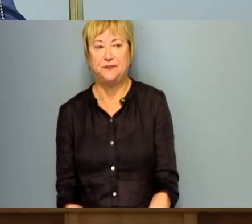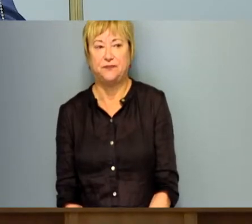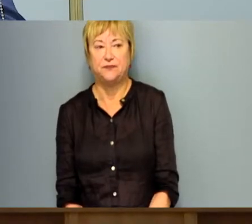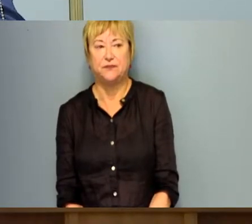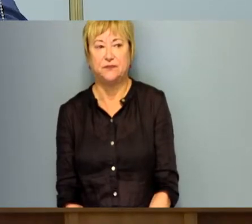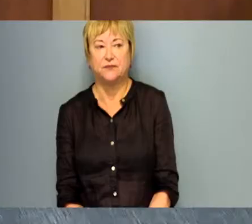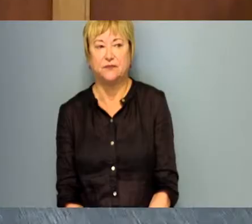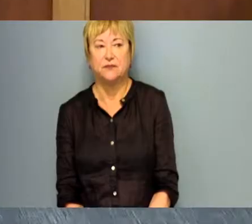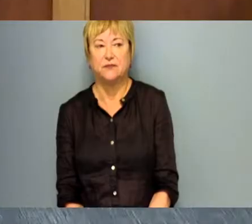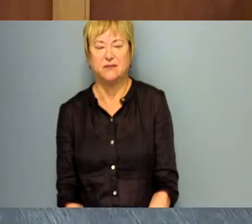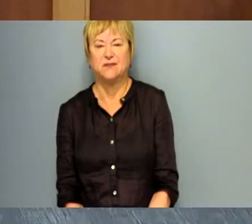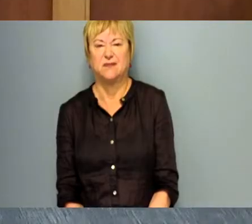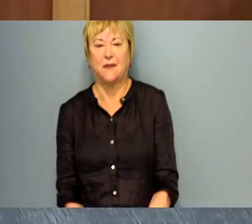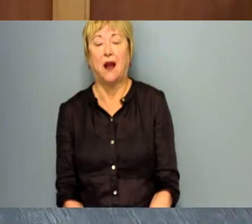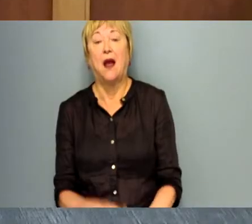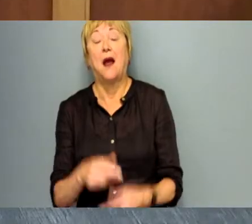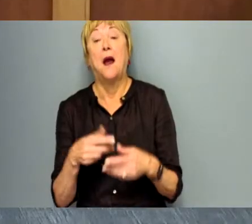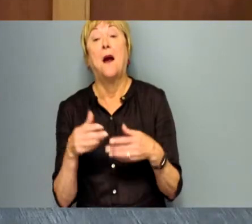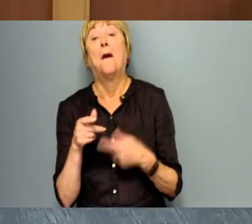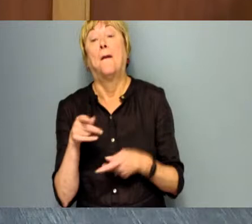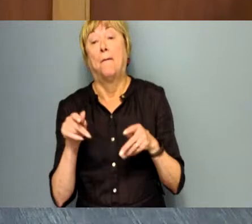Okay, move on to public comment.